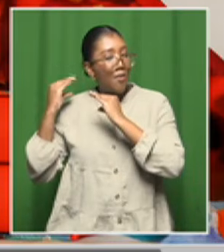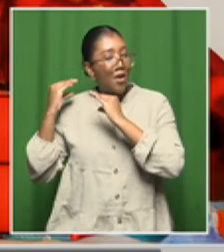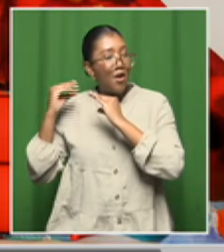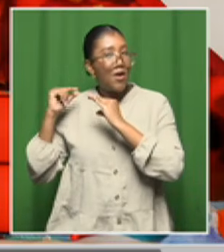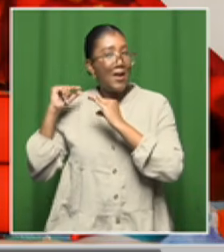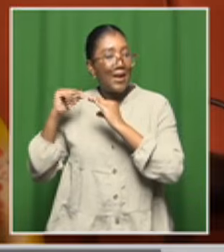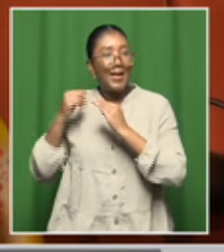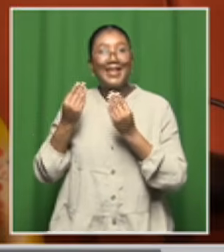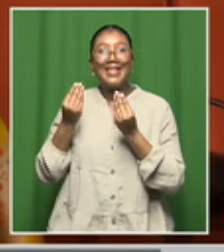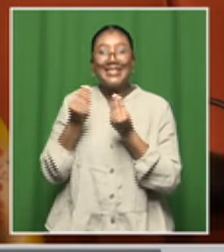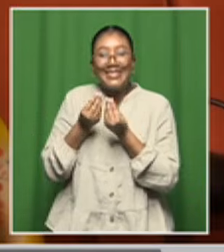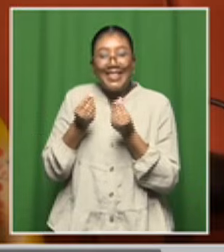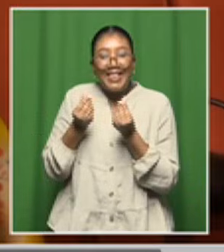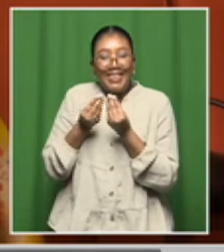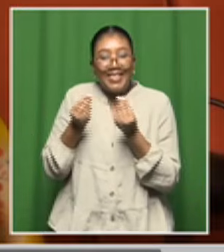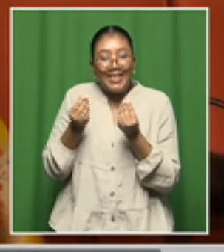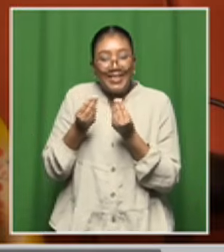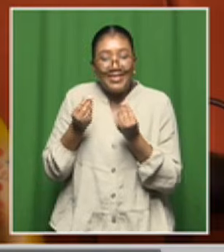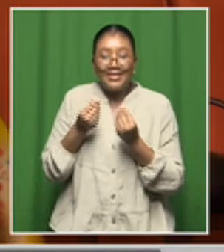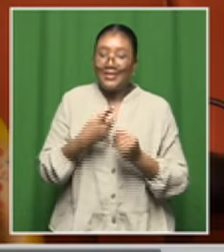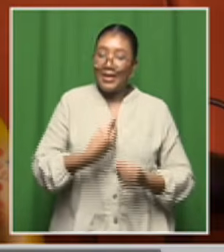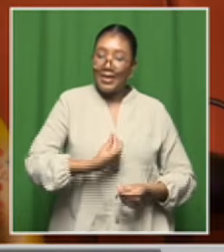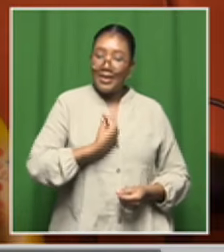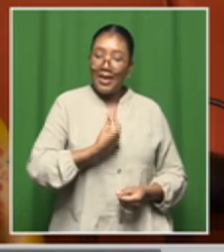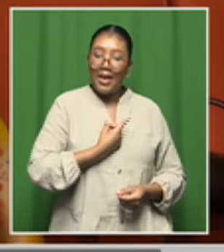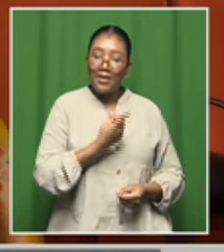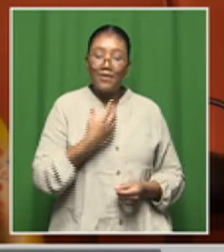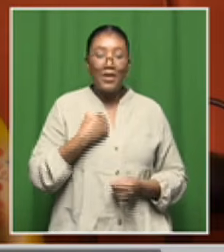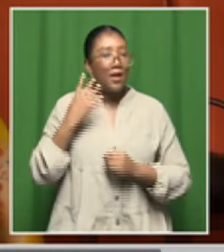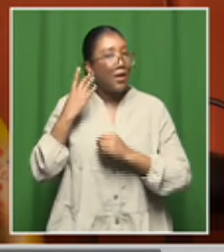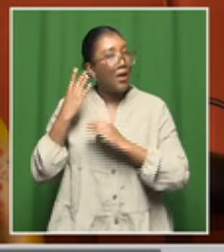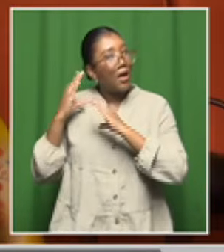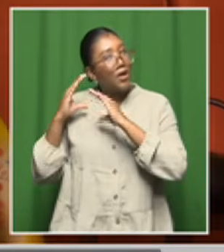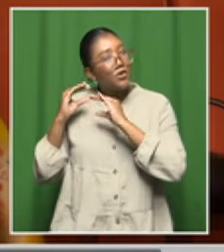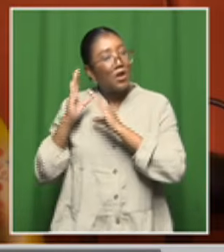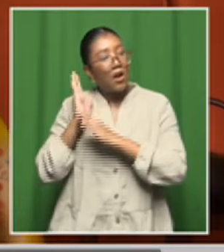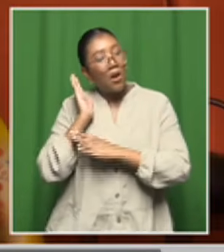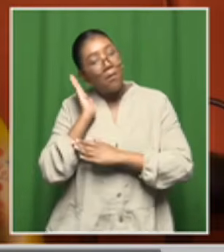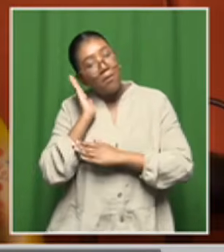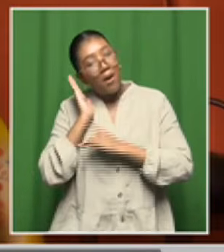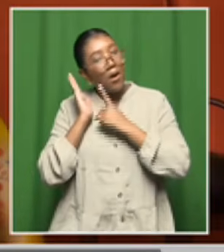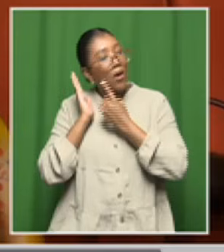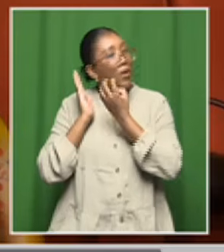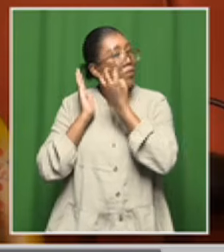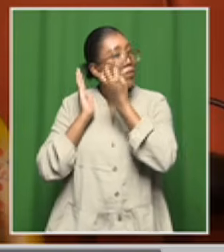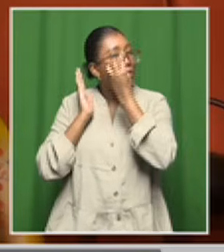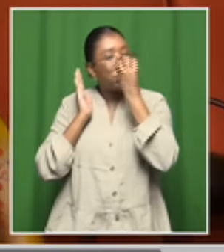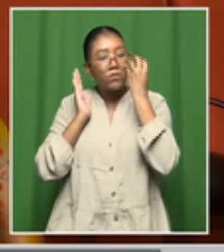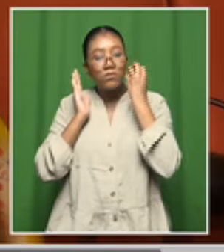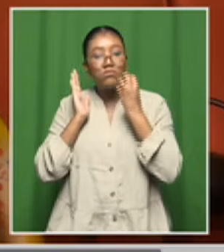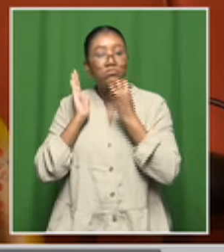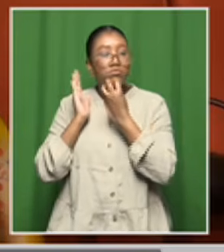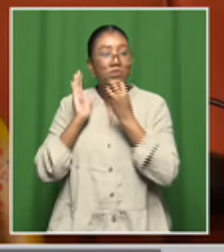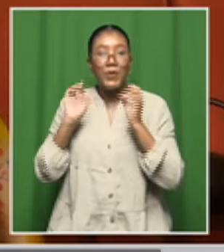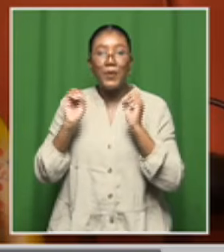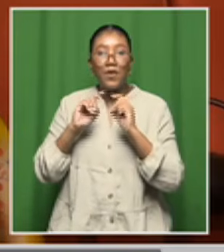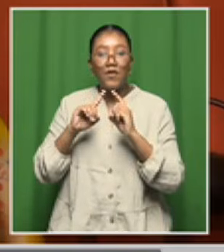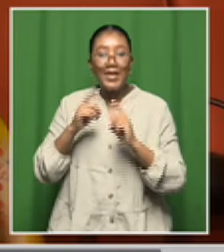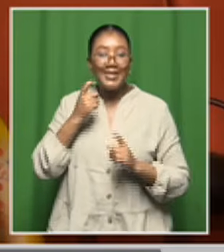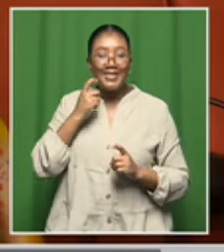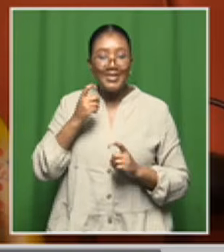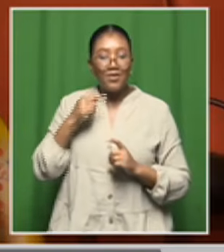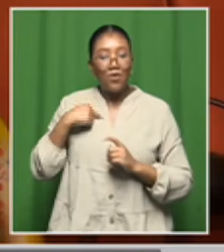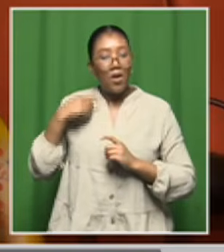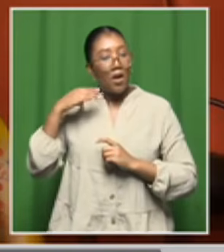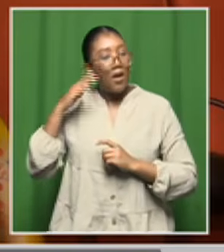where, if young people, especially with acne, for instance, a silk pillowcase is ideal to sleep on because it's